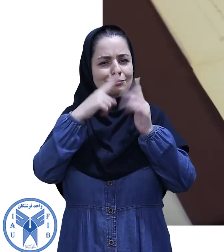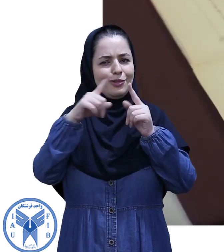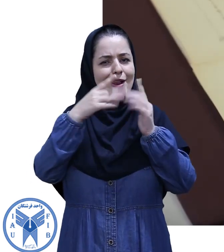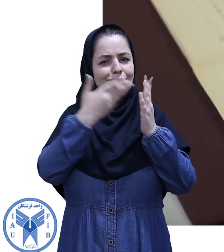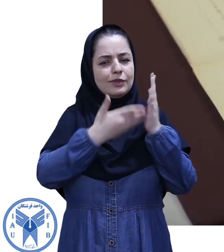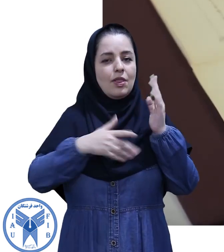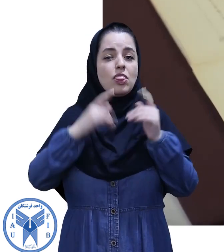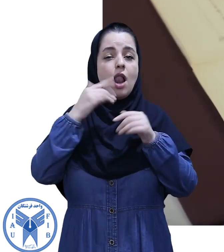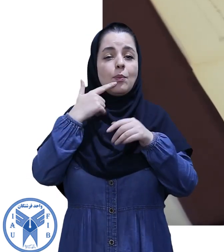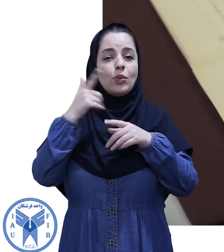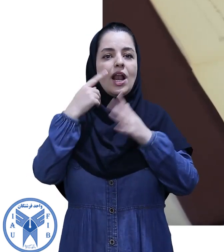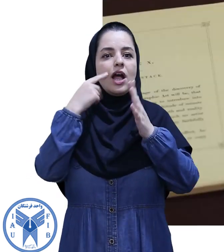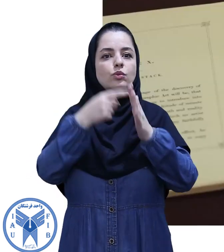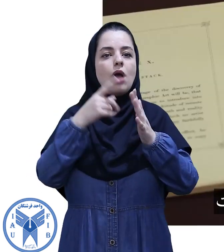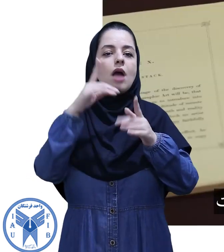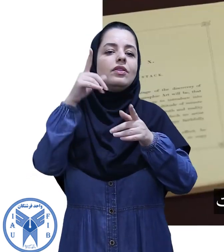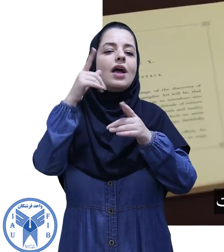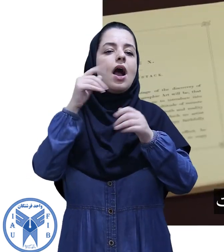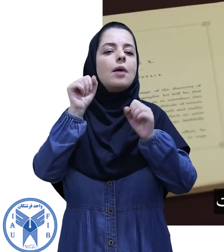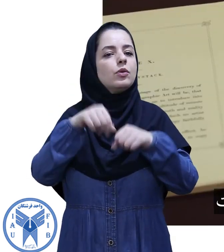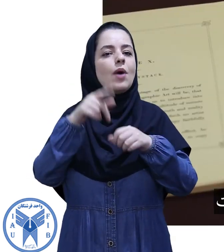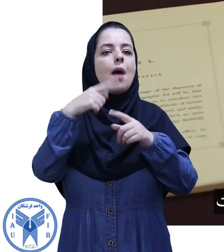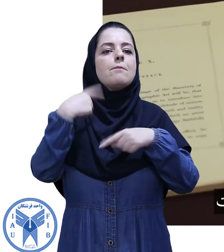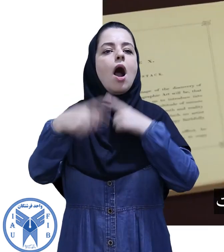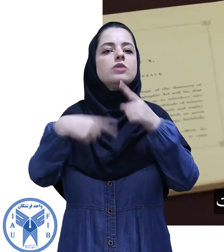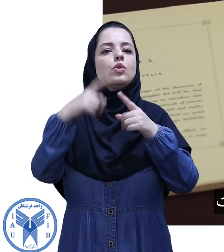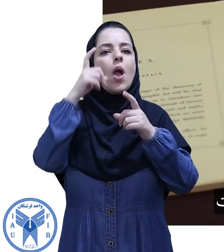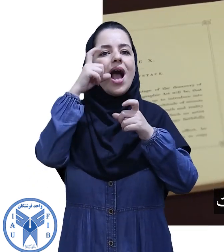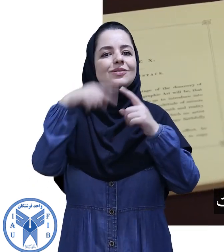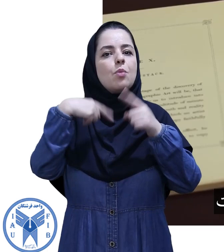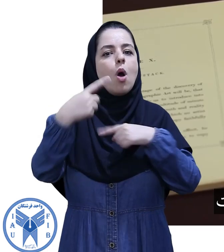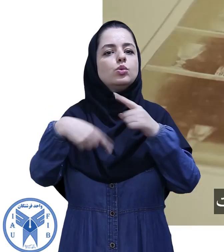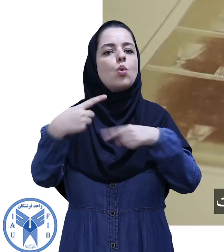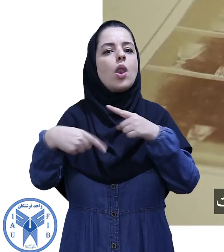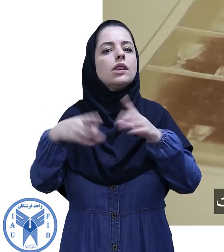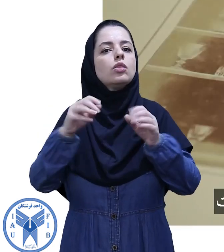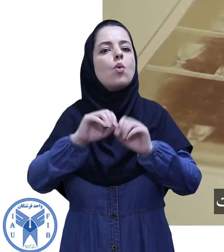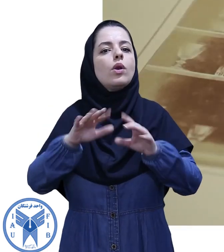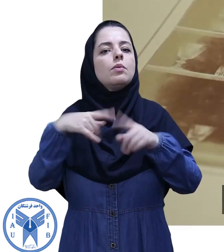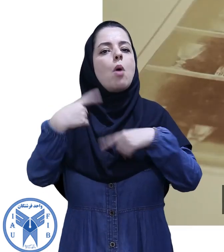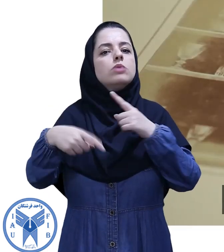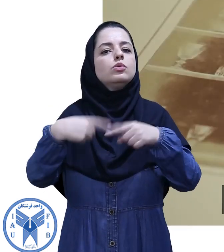of the various uses of photography. Talbot's showing the reproducibility of the